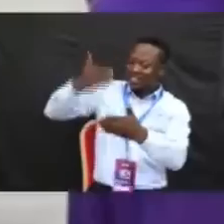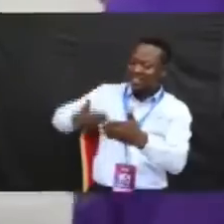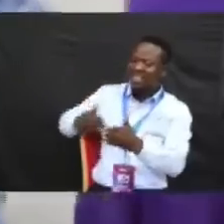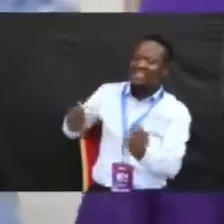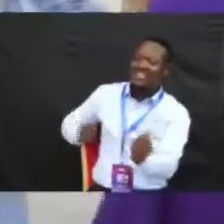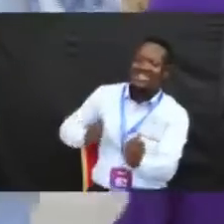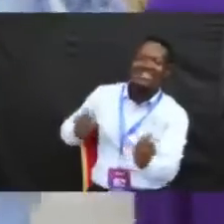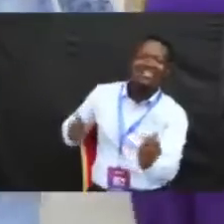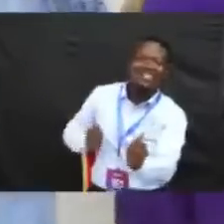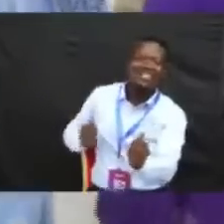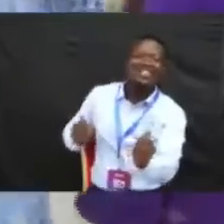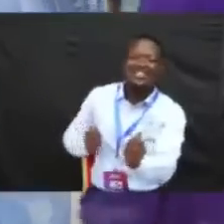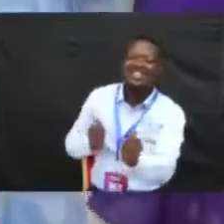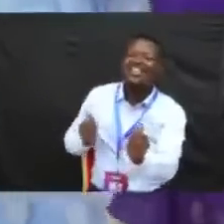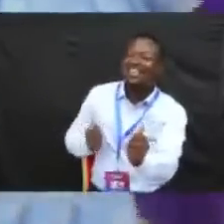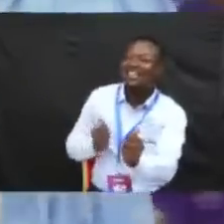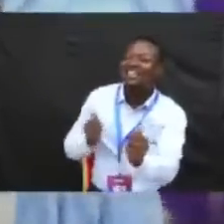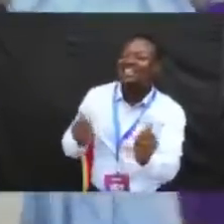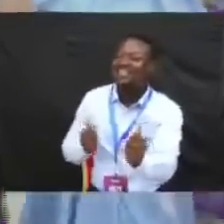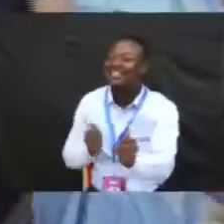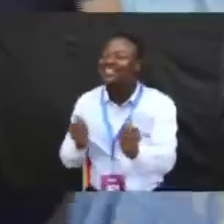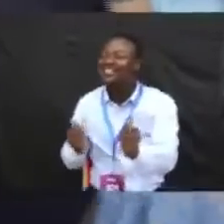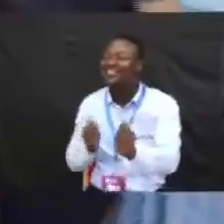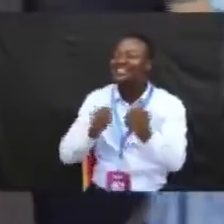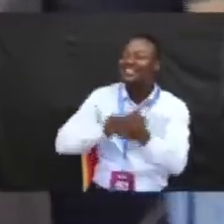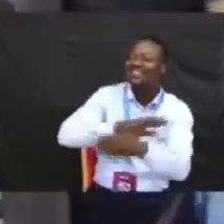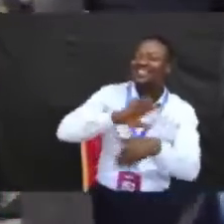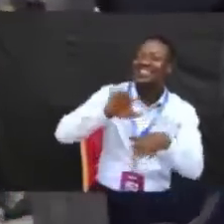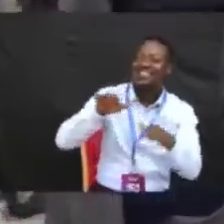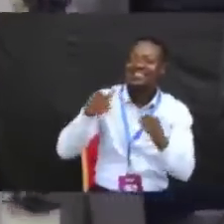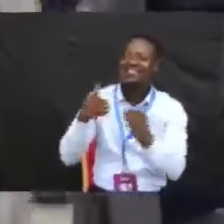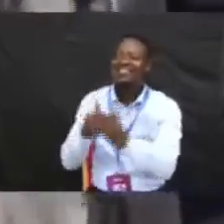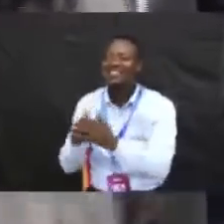for now.